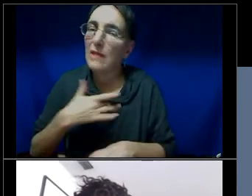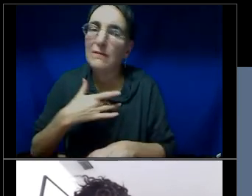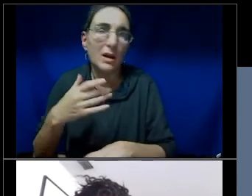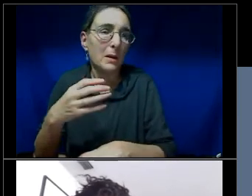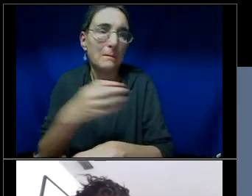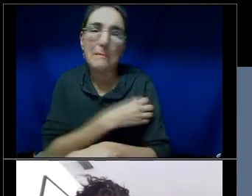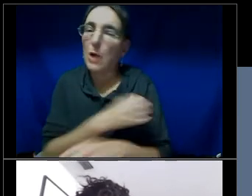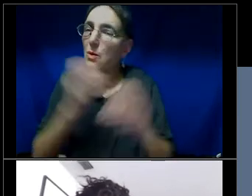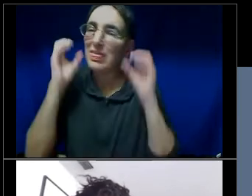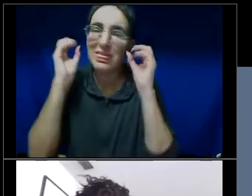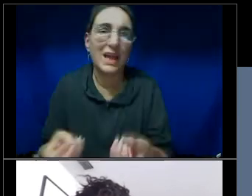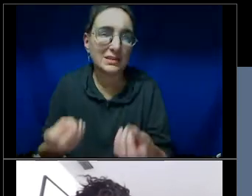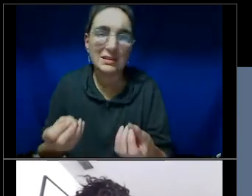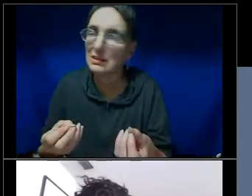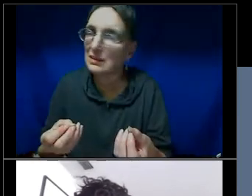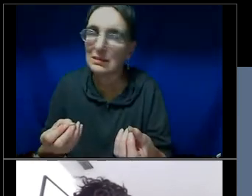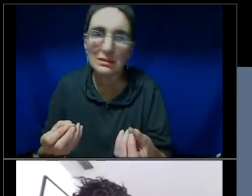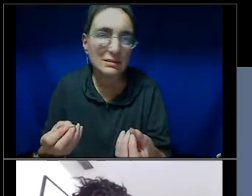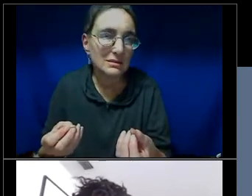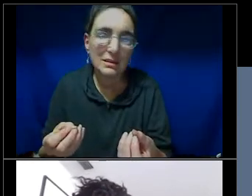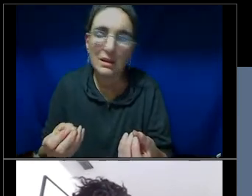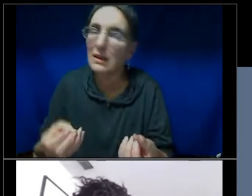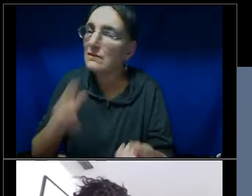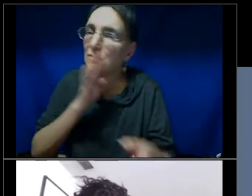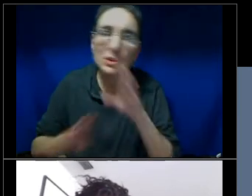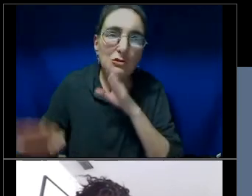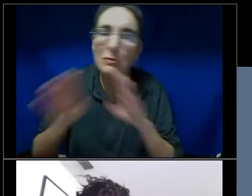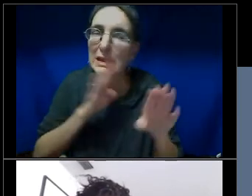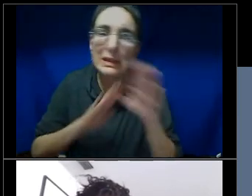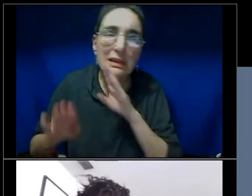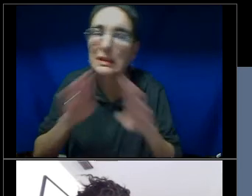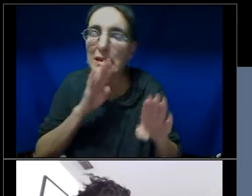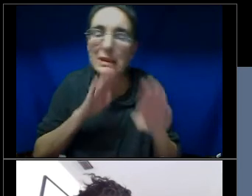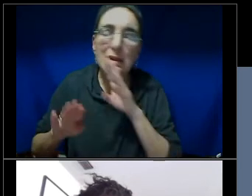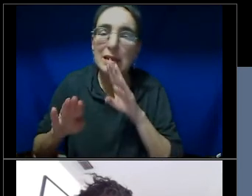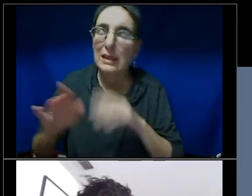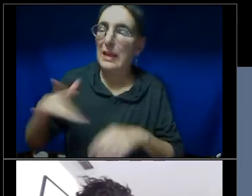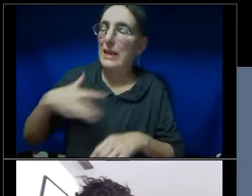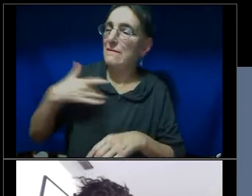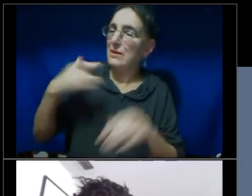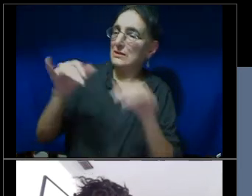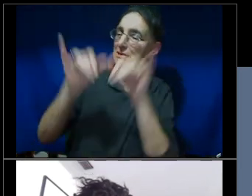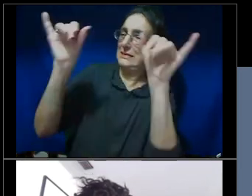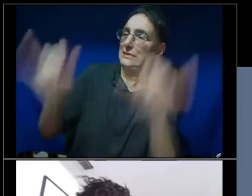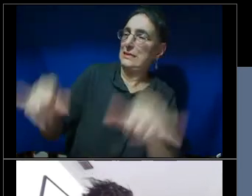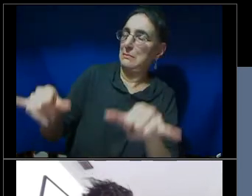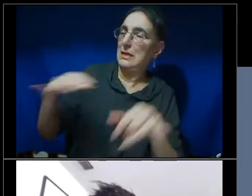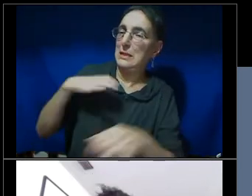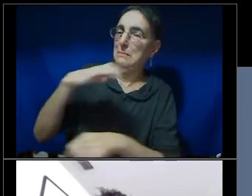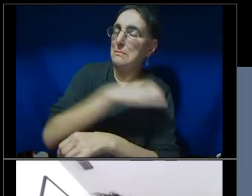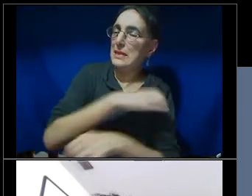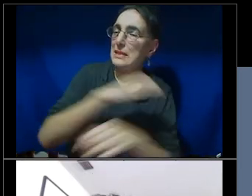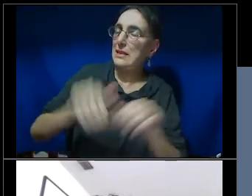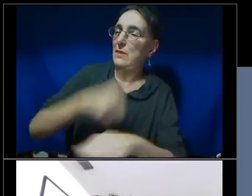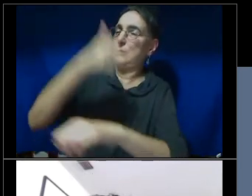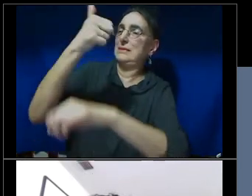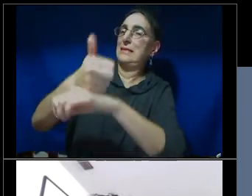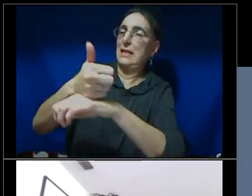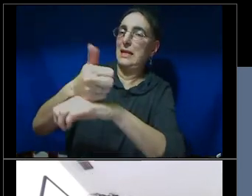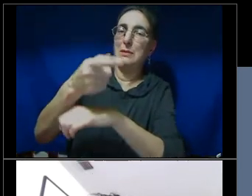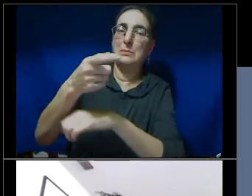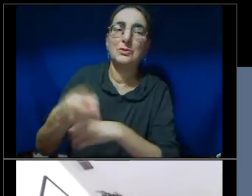and to the point where it felt systemic. It felt like these committees were almost set up as a way to just puppeteer